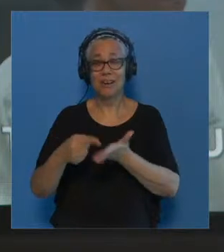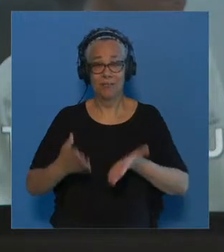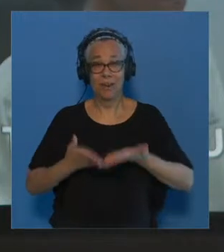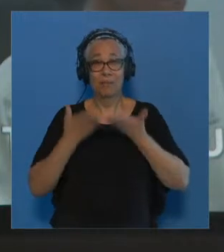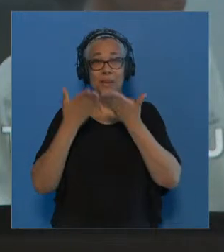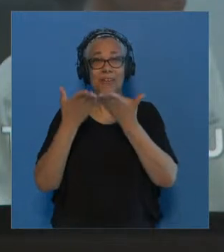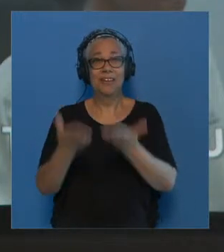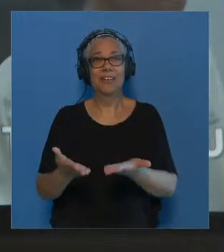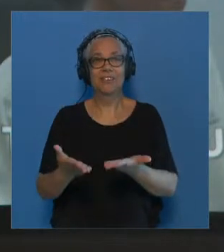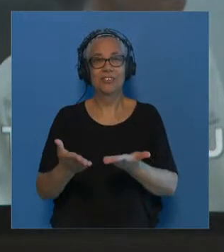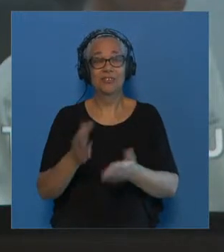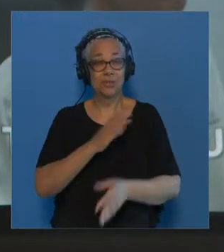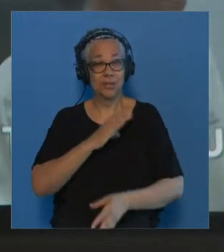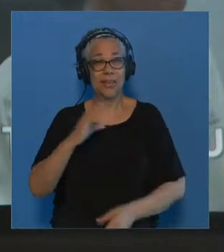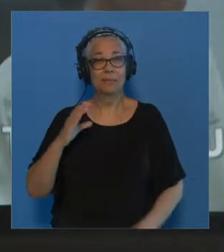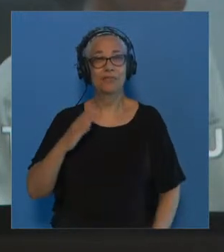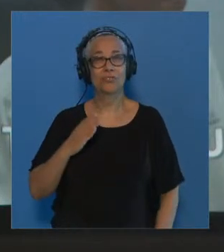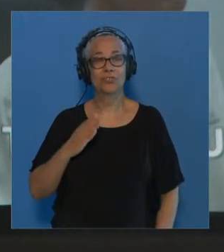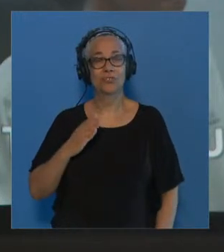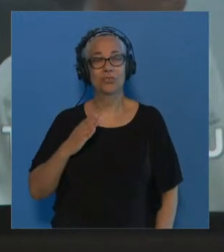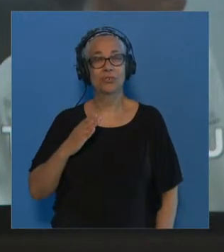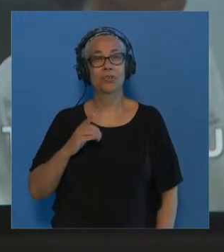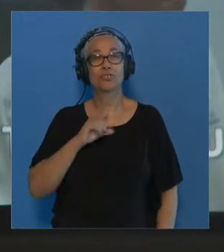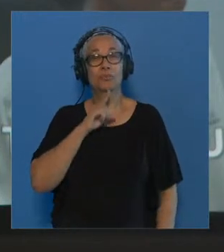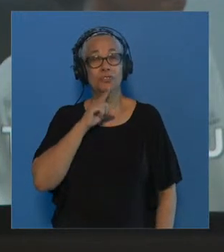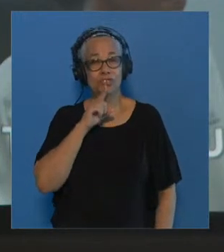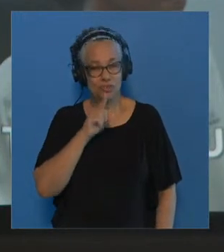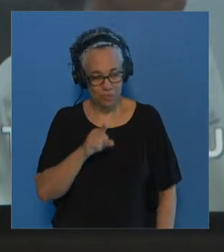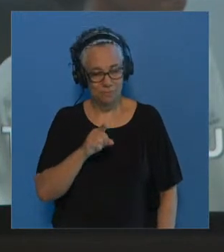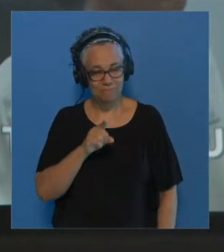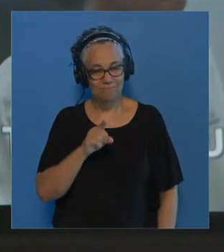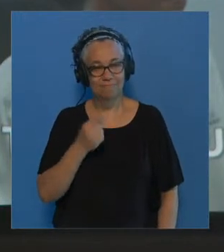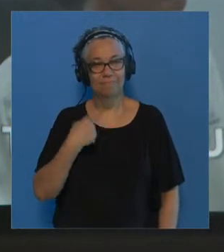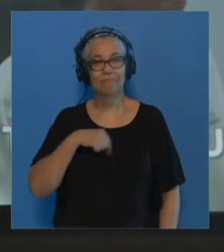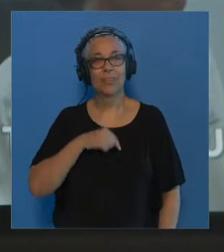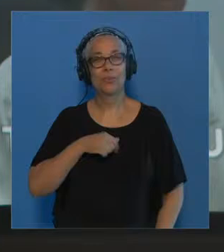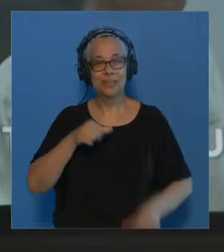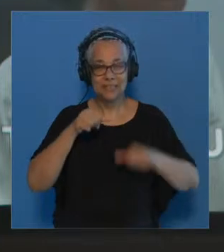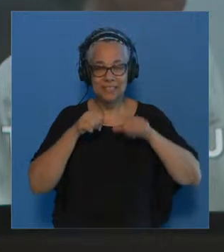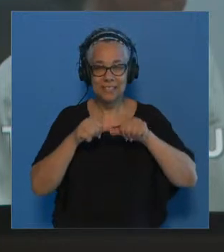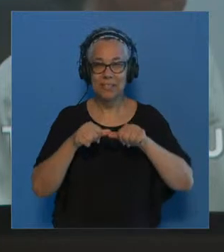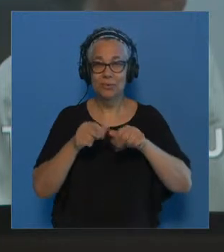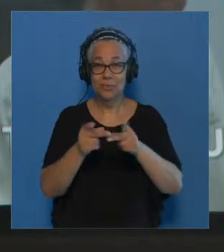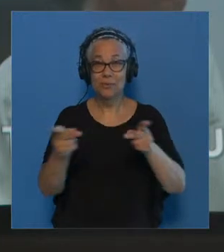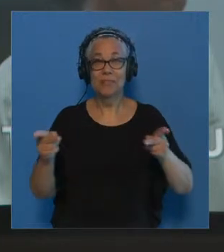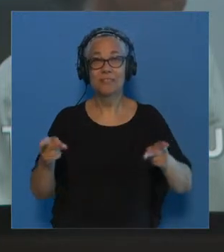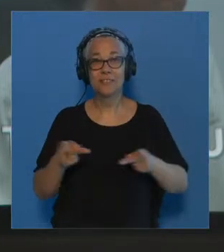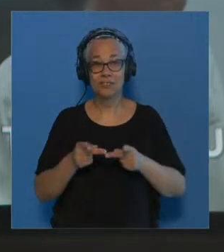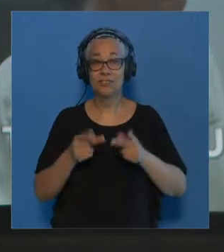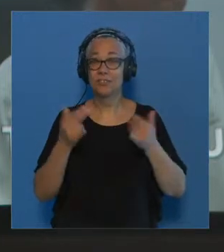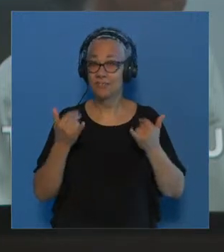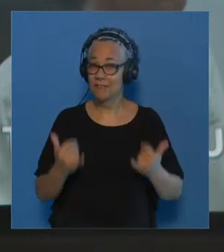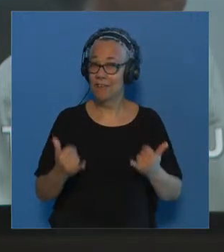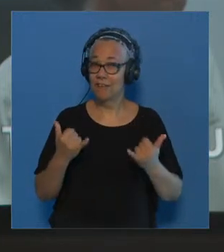recommendations to the Cabinet to ensure that we retain the position that we currently are in insofar as